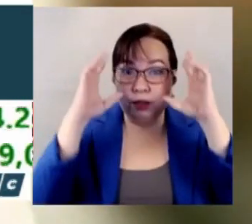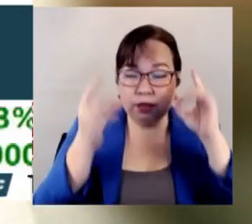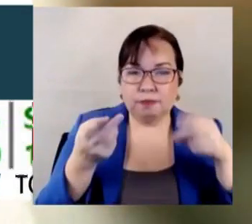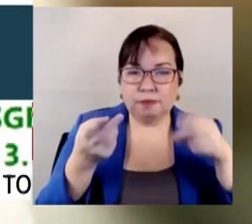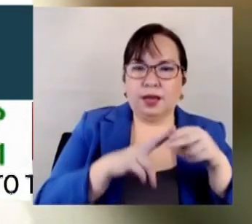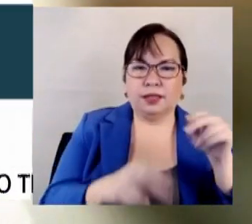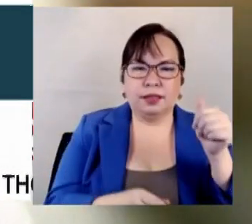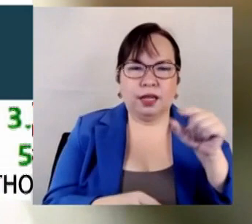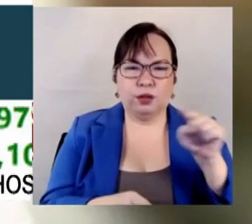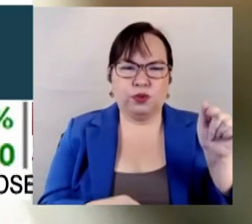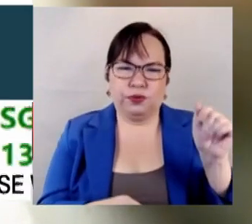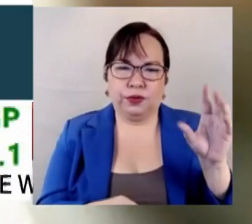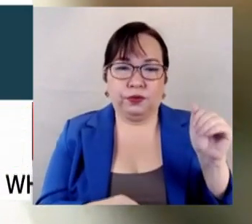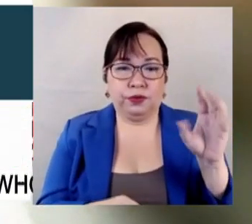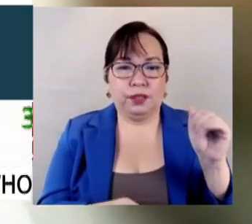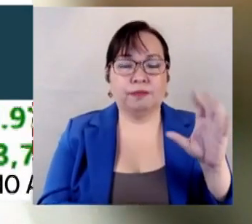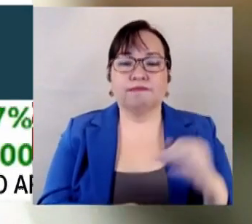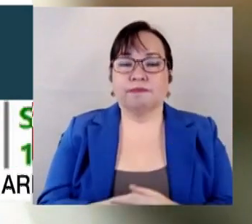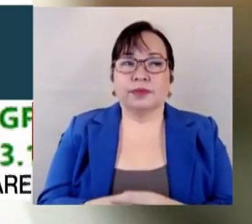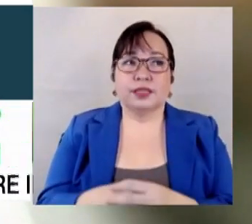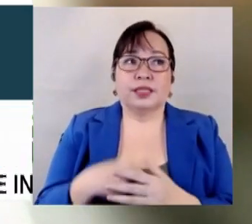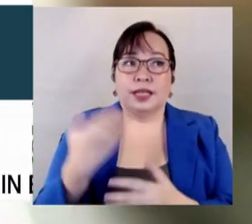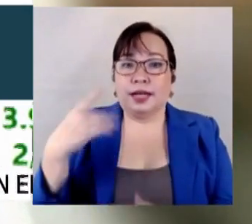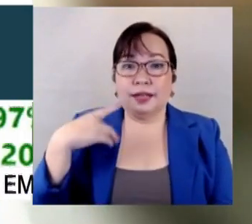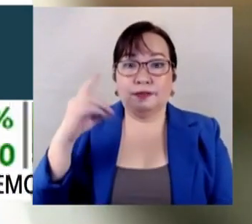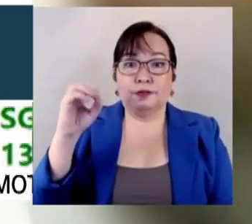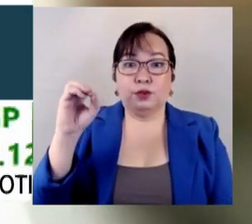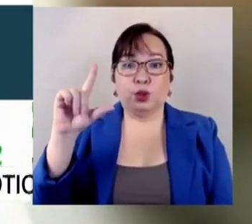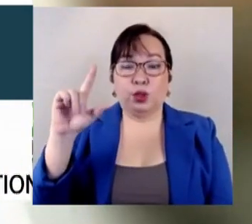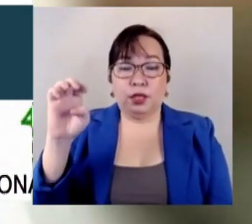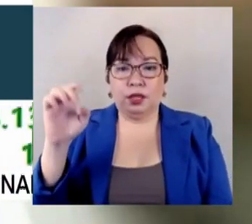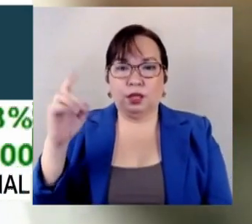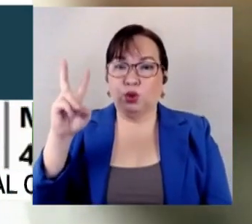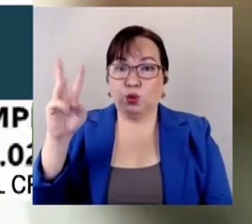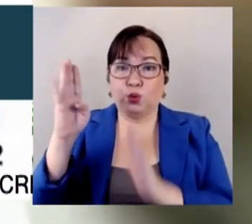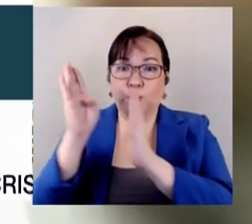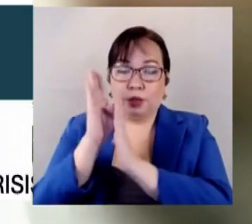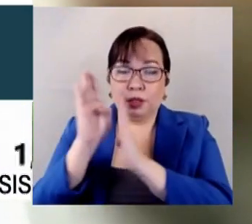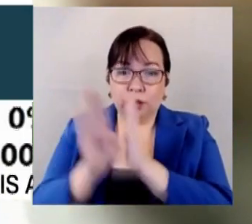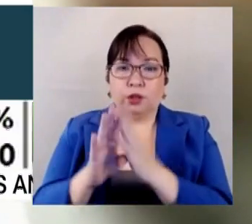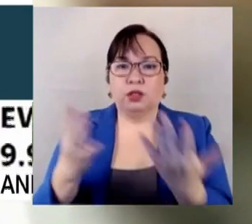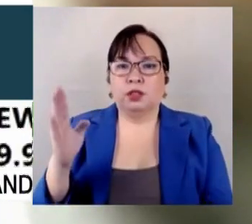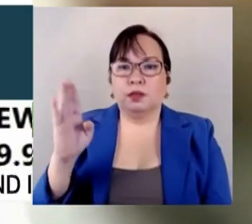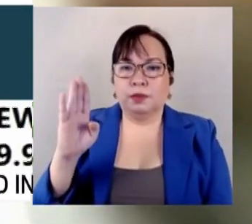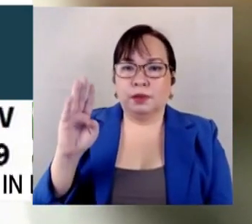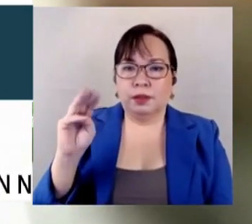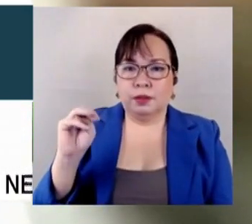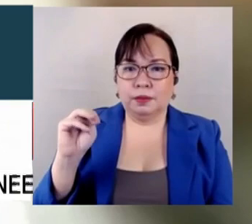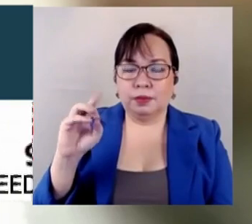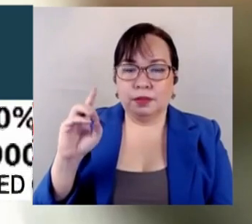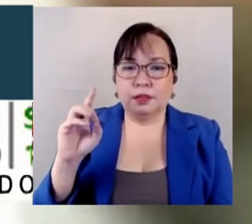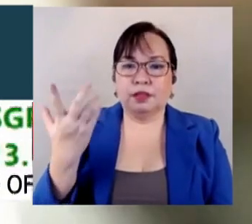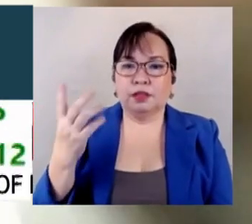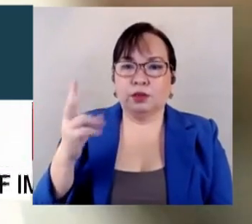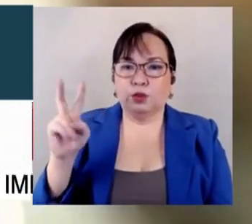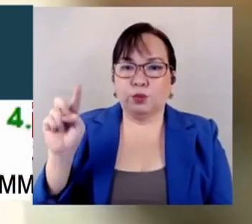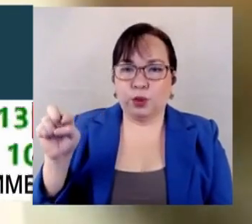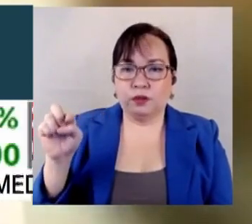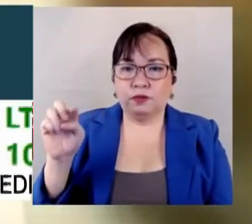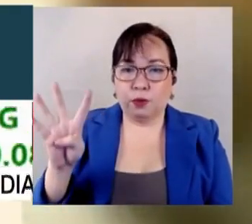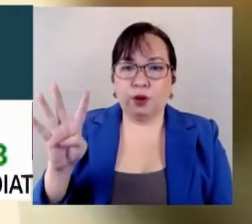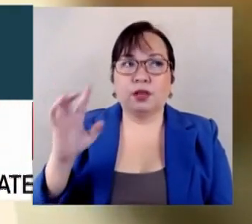sa meron tayong DOLE na 2 billion, DND na 2.4 billion, DILG 1.2